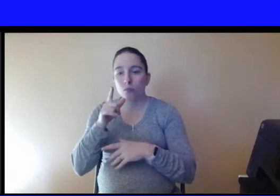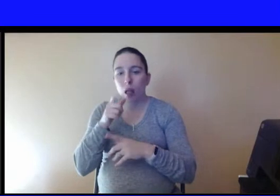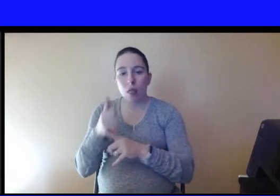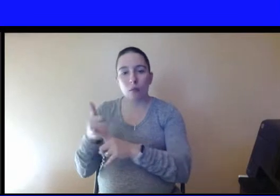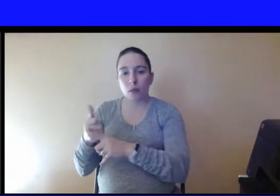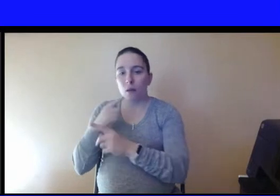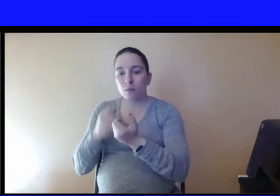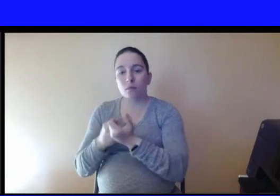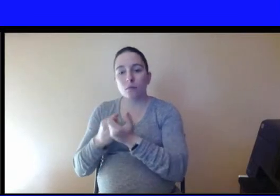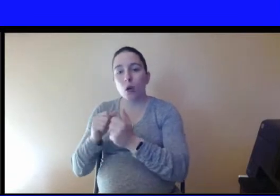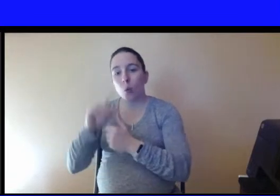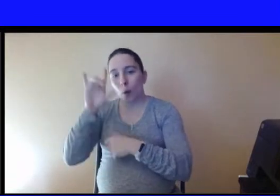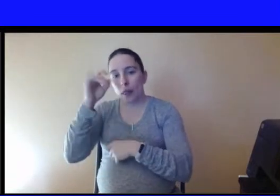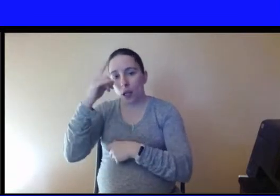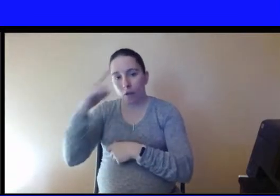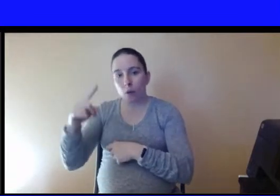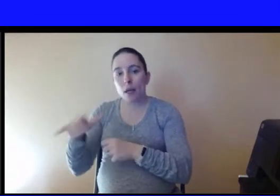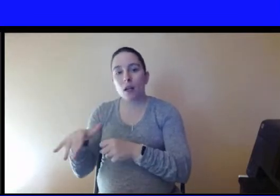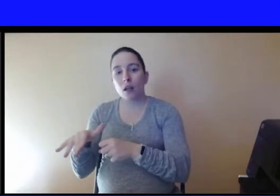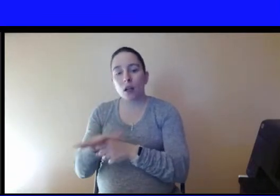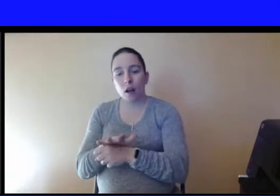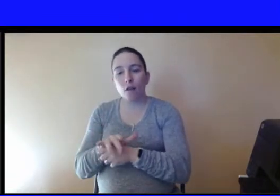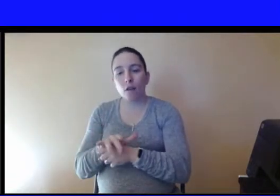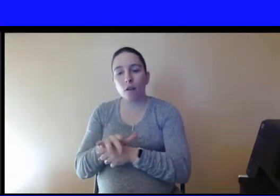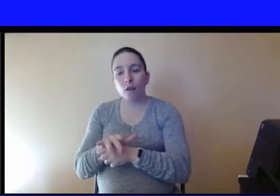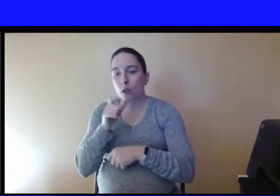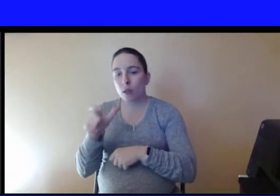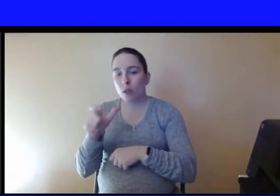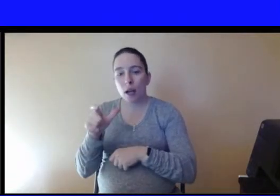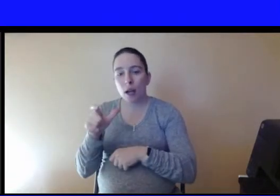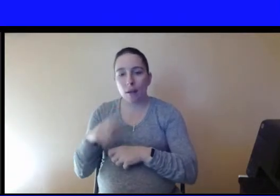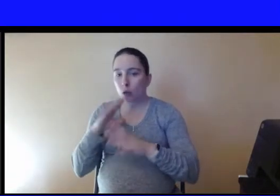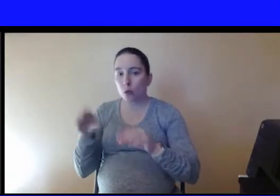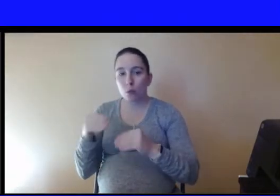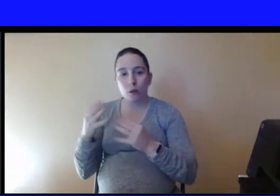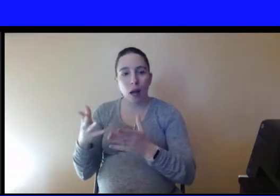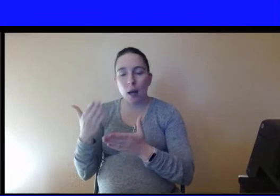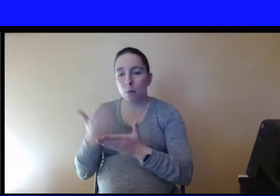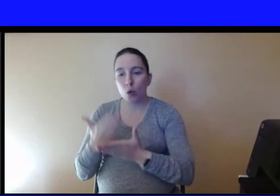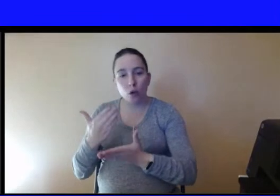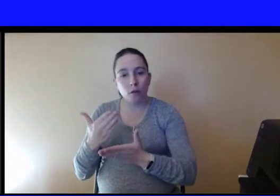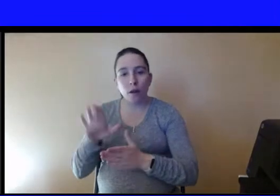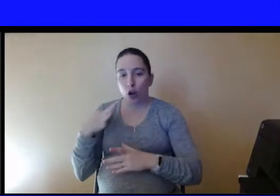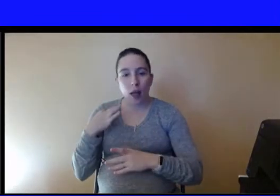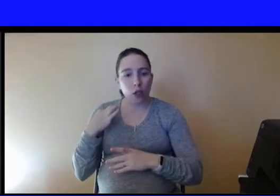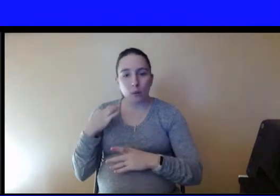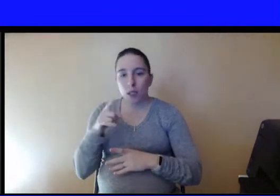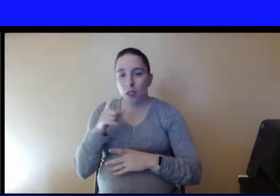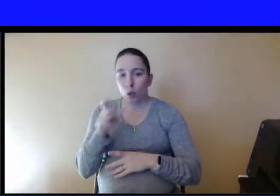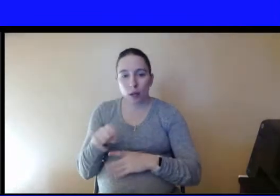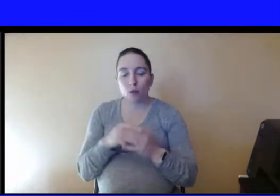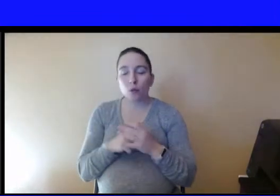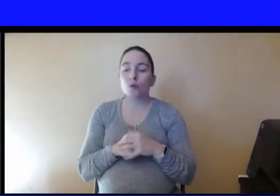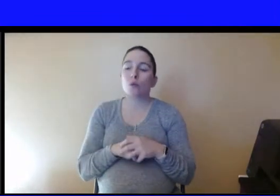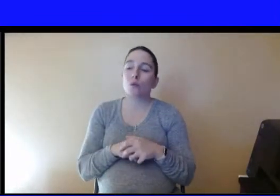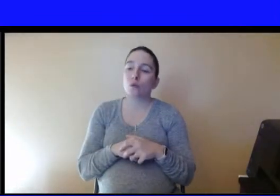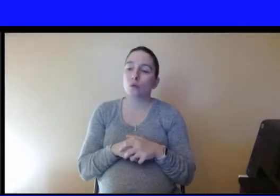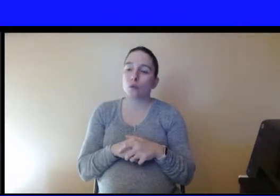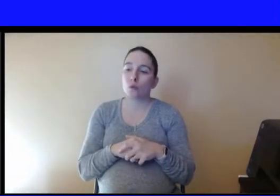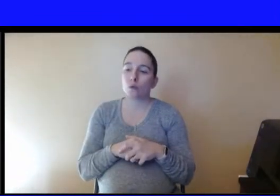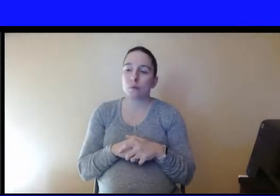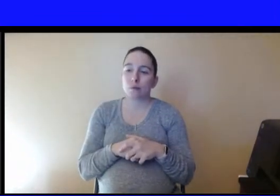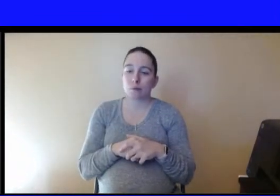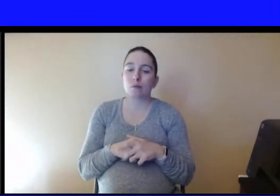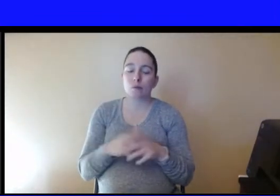significantly and the population significantly. I think we all know or heard of stories where the